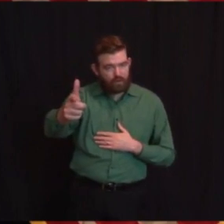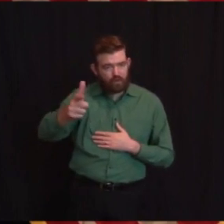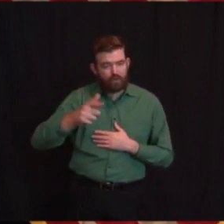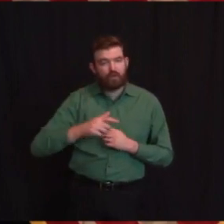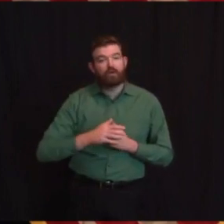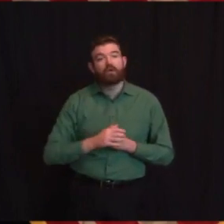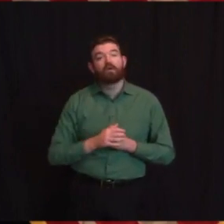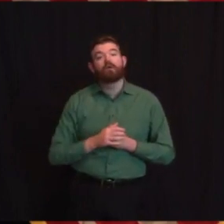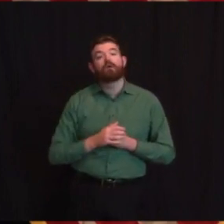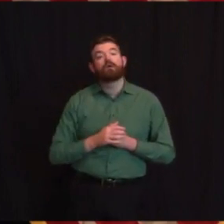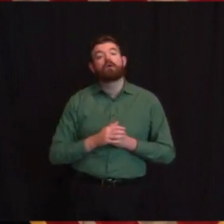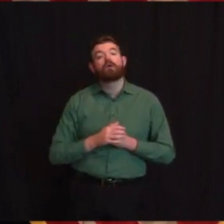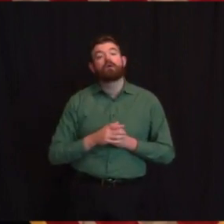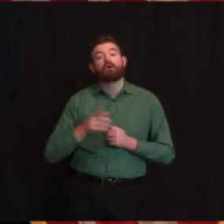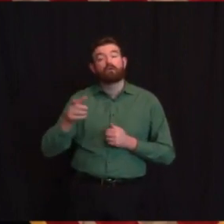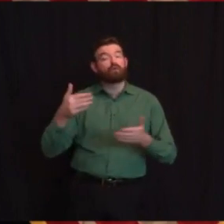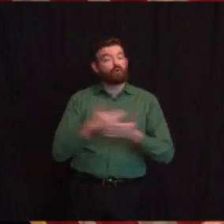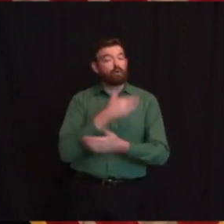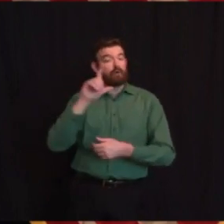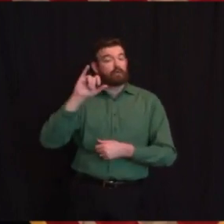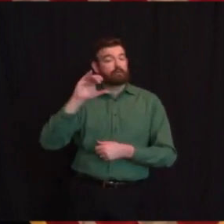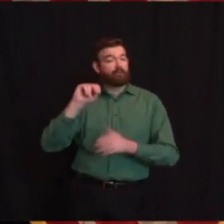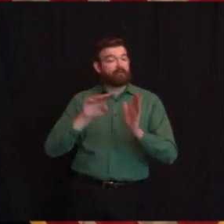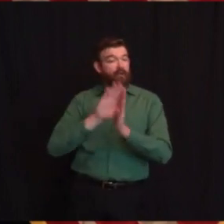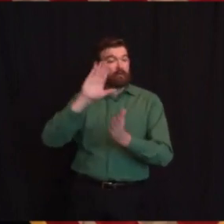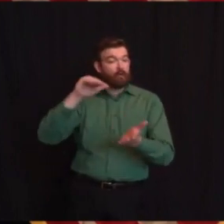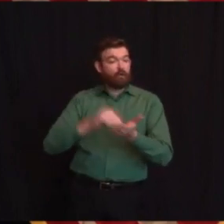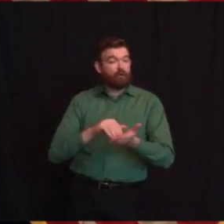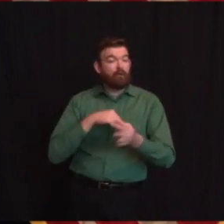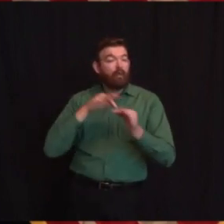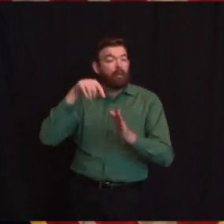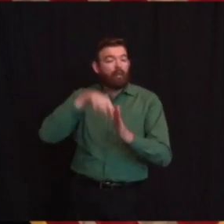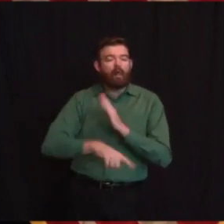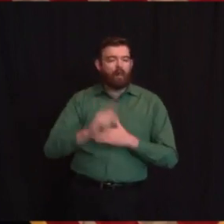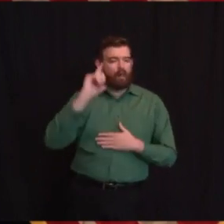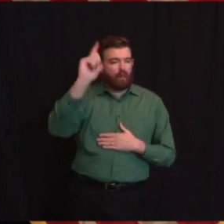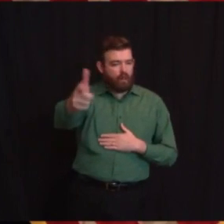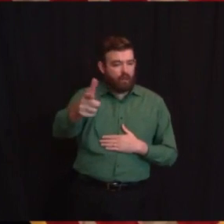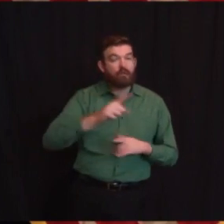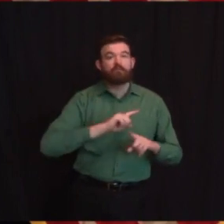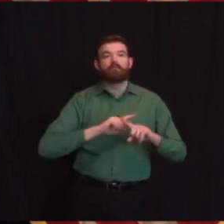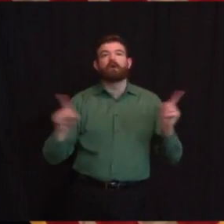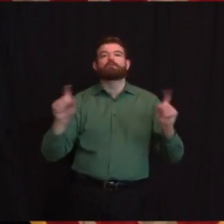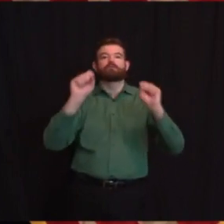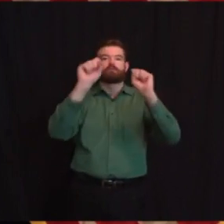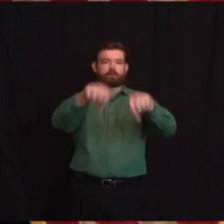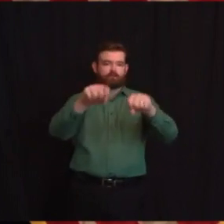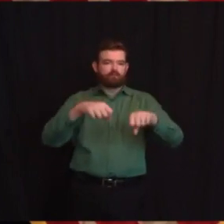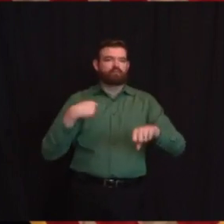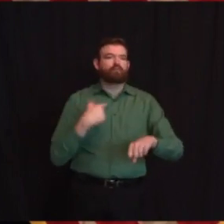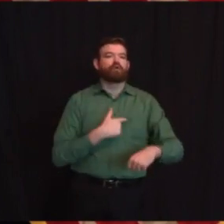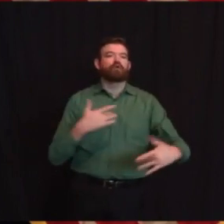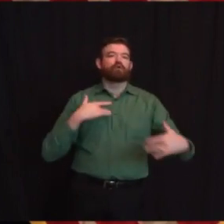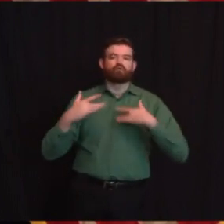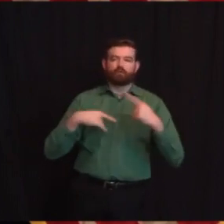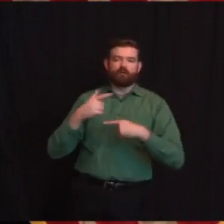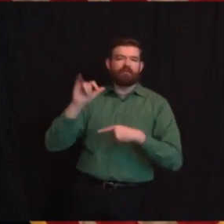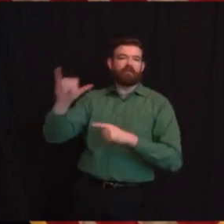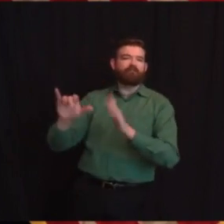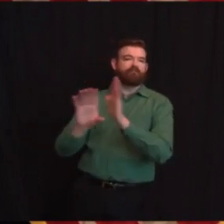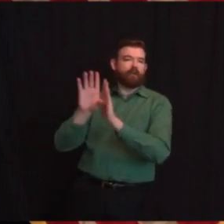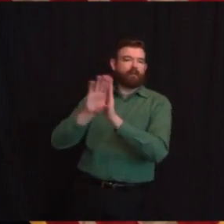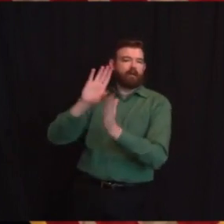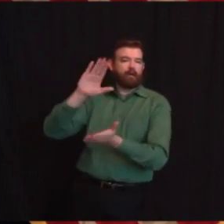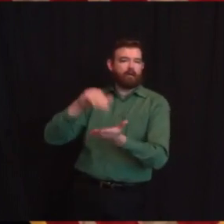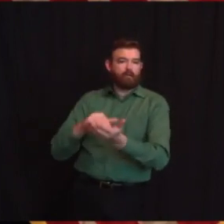a population as a general matter of grave concern for us. And I think we've said that repeatedly.